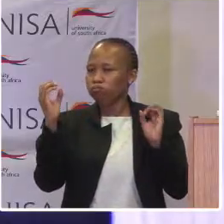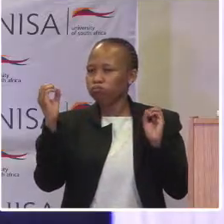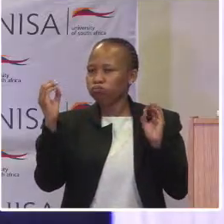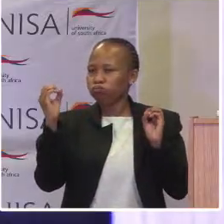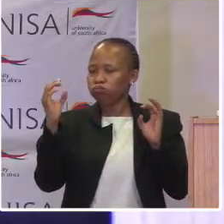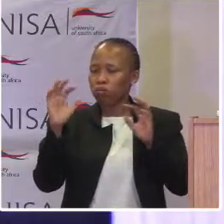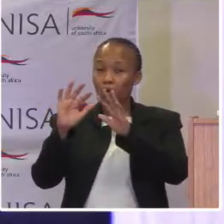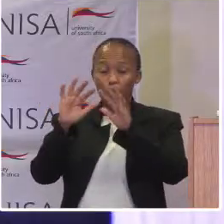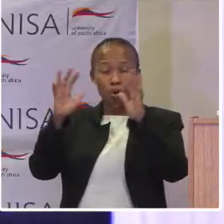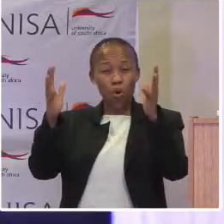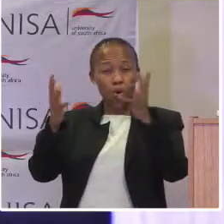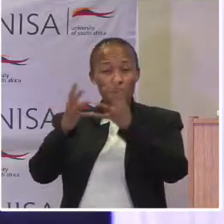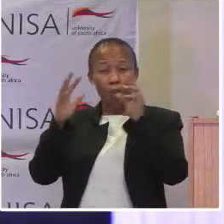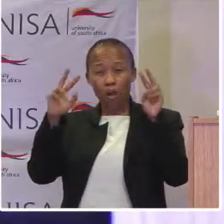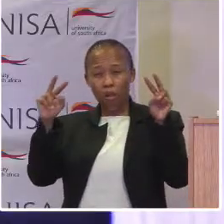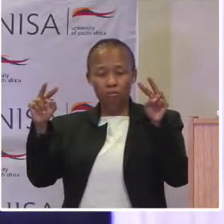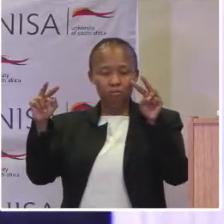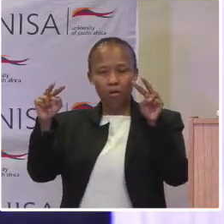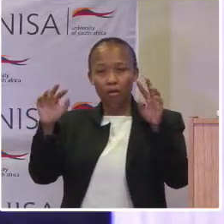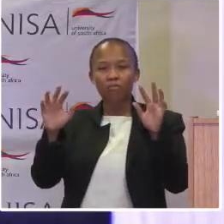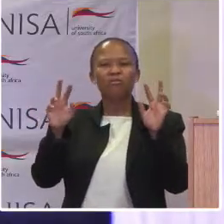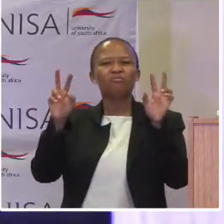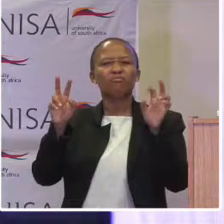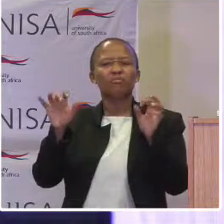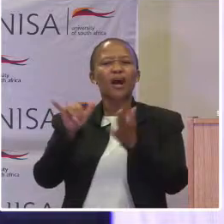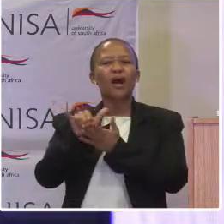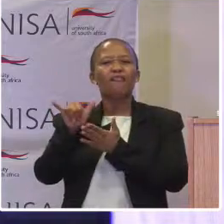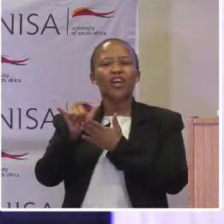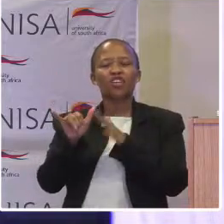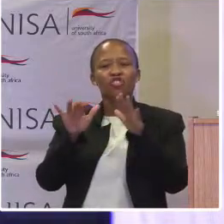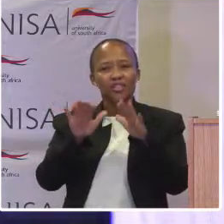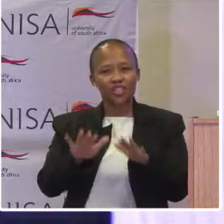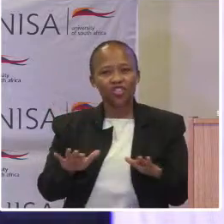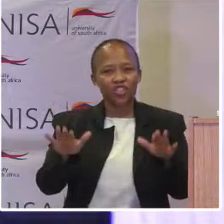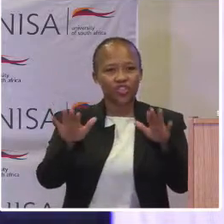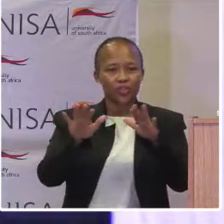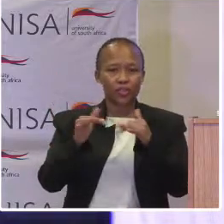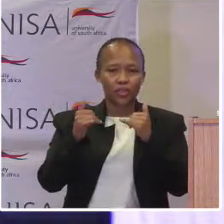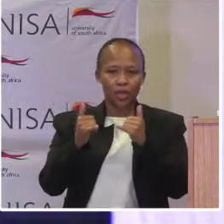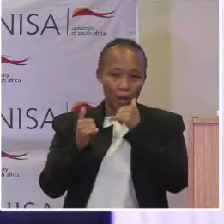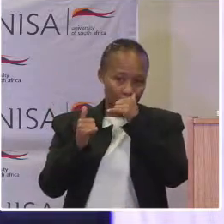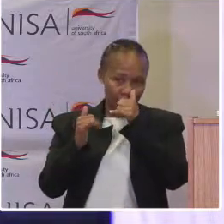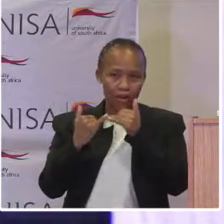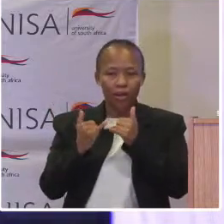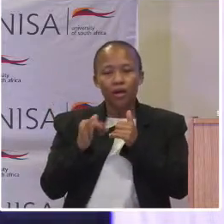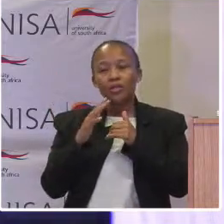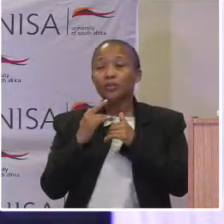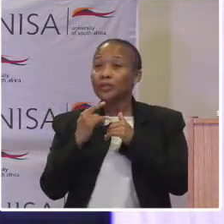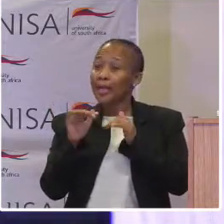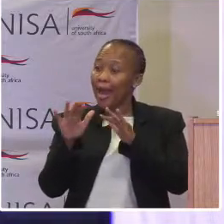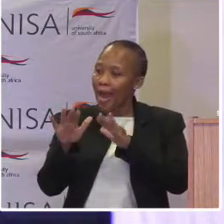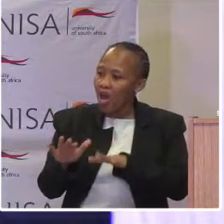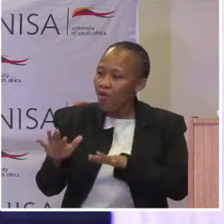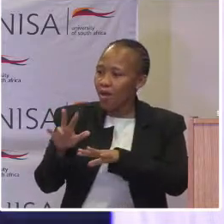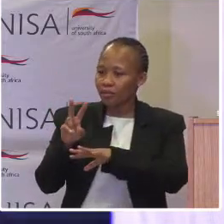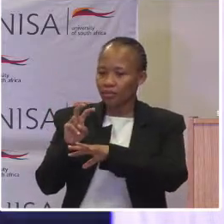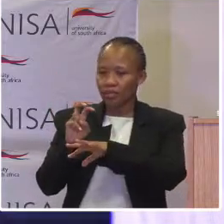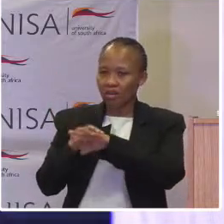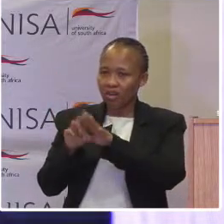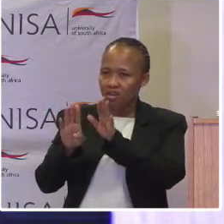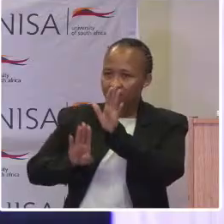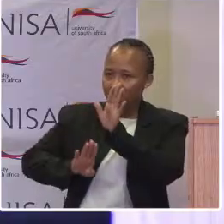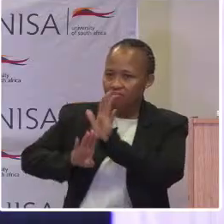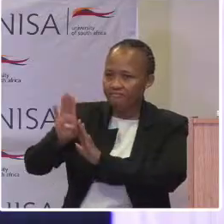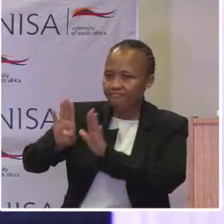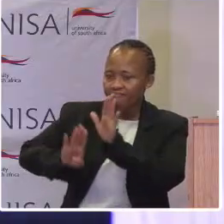perspective about the aviation industry and setting the tone for the areas of improvement that are required